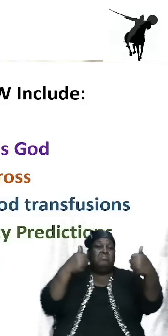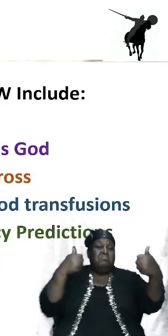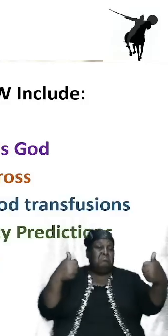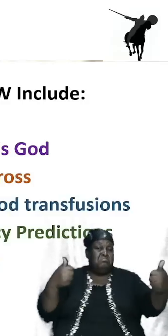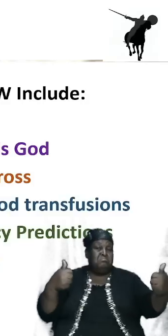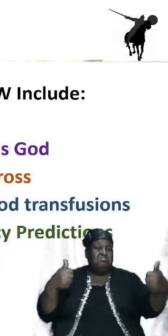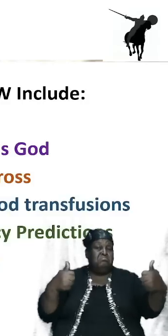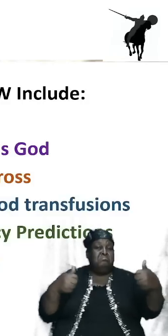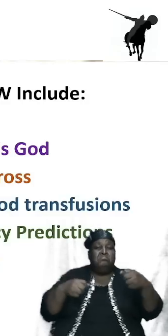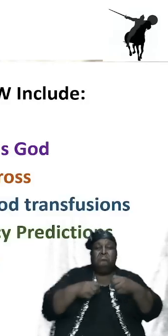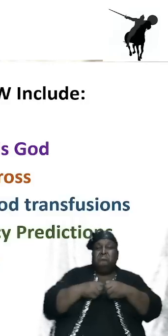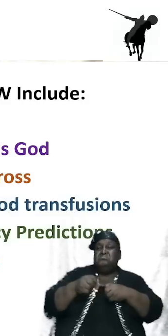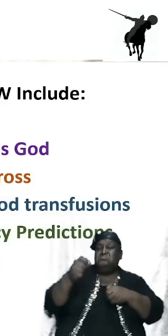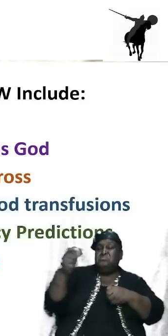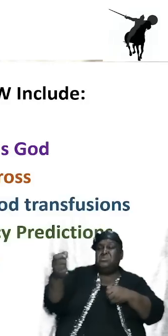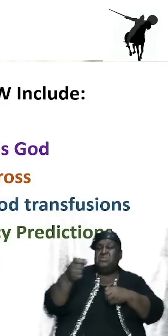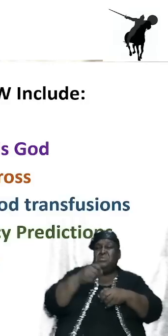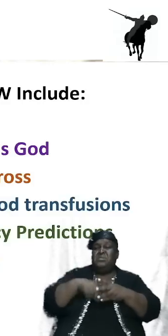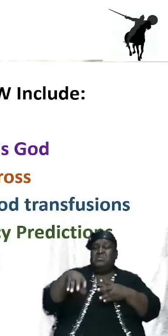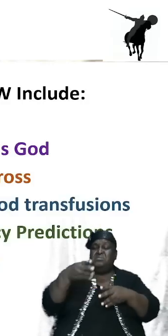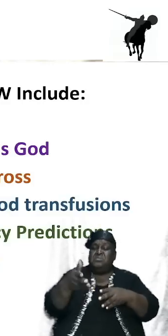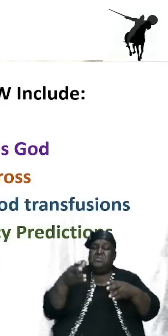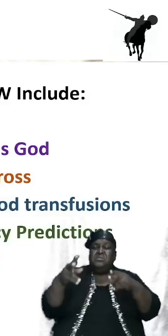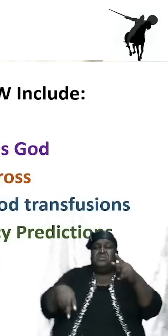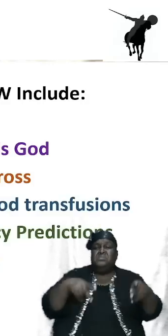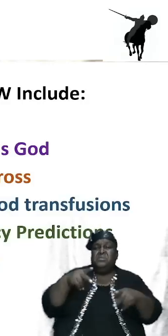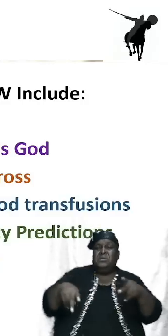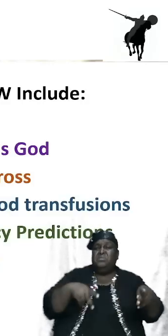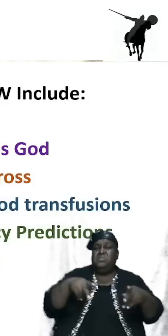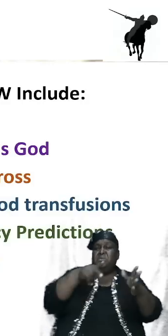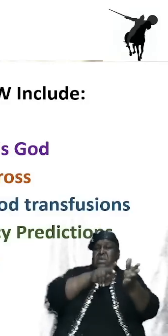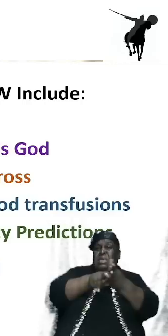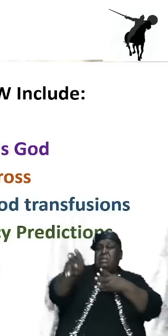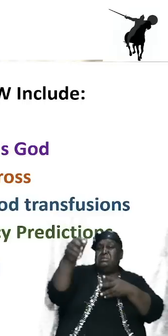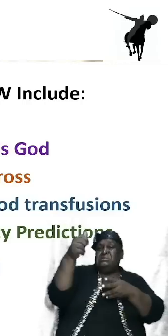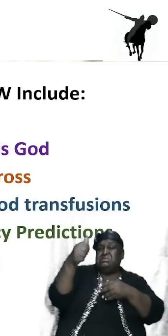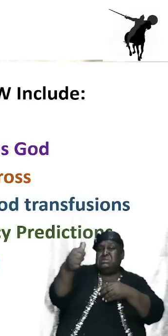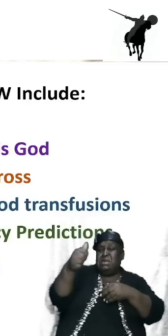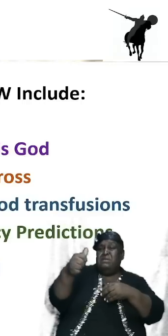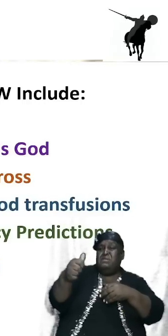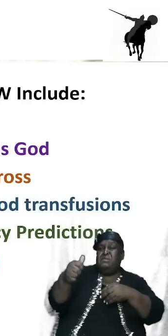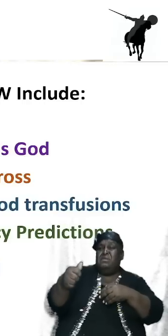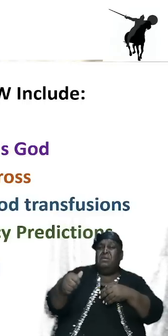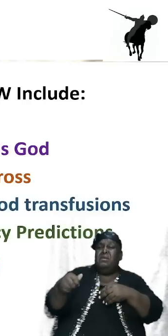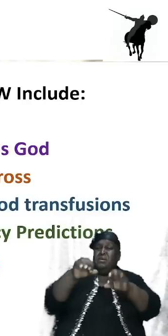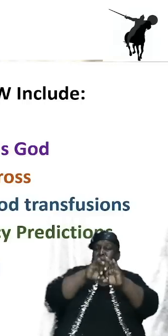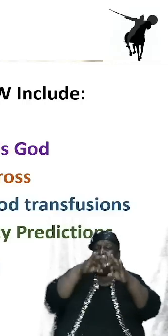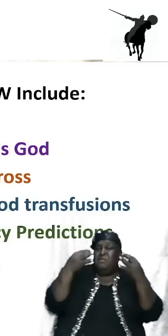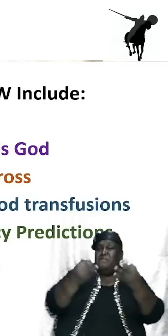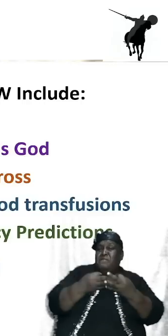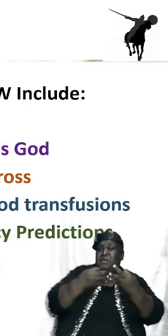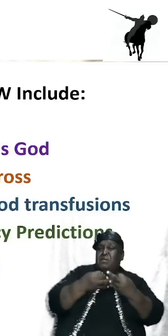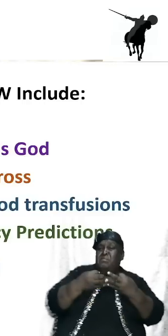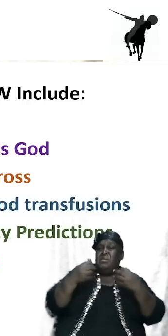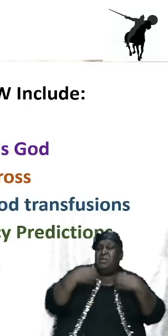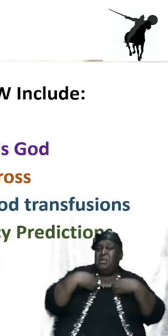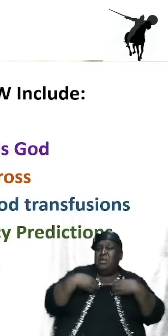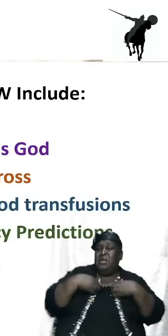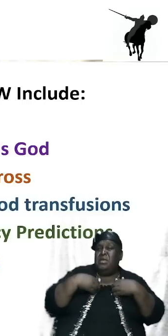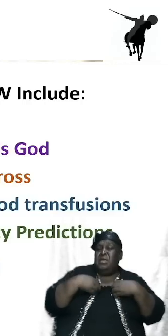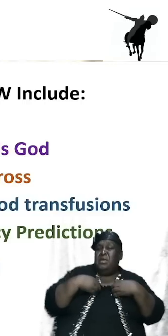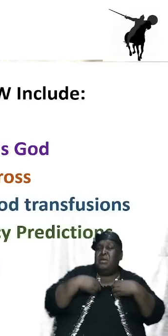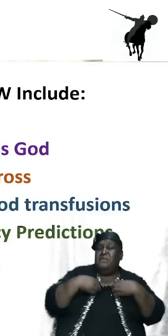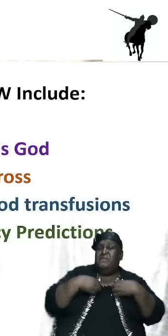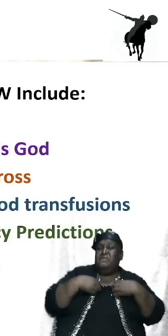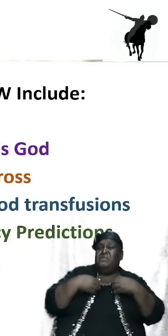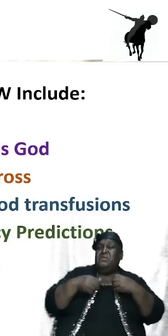It has so much effect on these people. A lot of people have committed suicide by being disfellowship because your family have to turn their backs on you. That can't be of